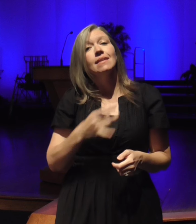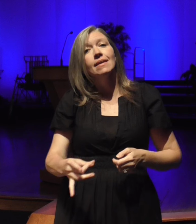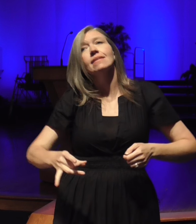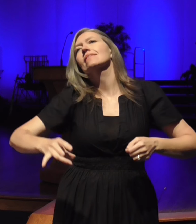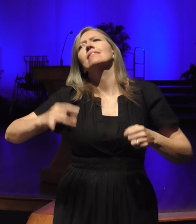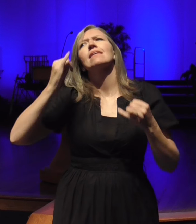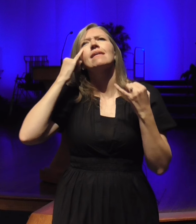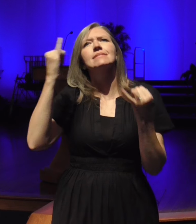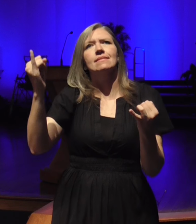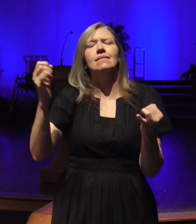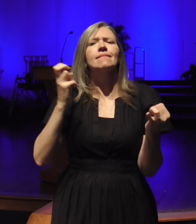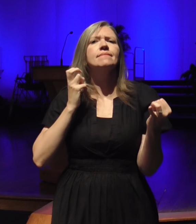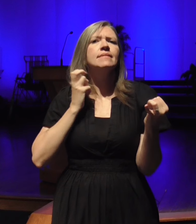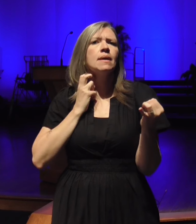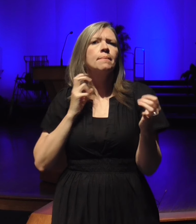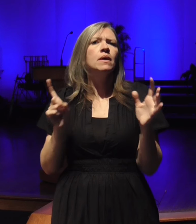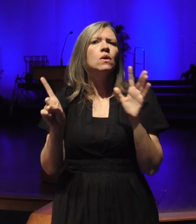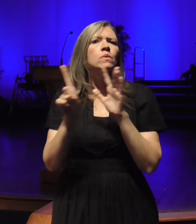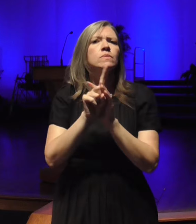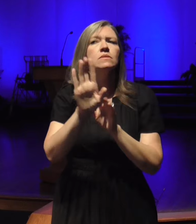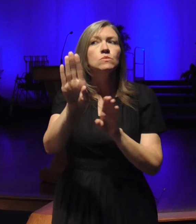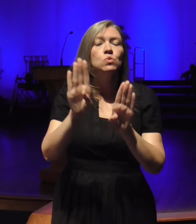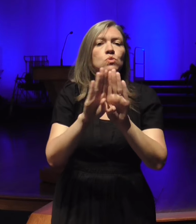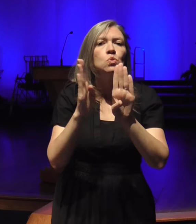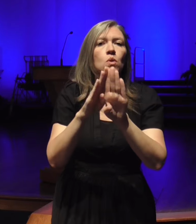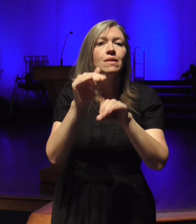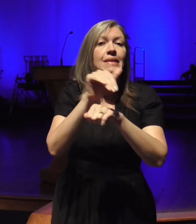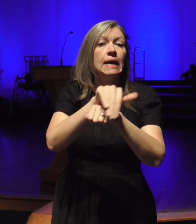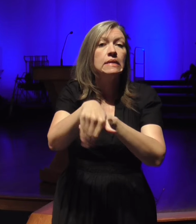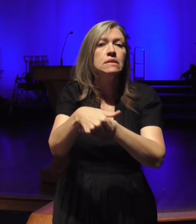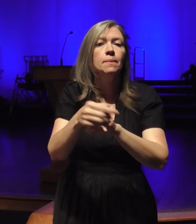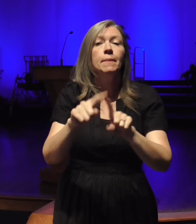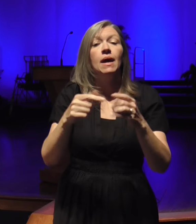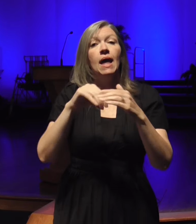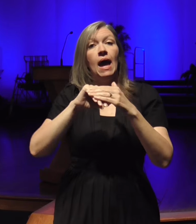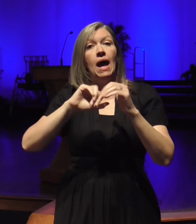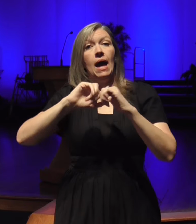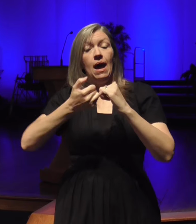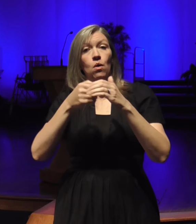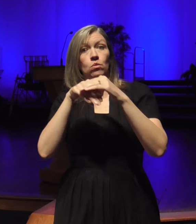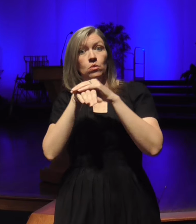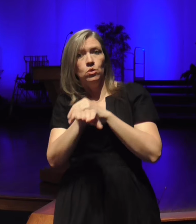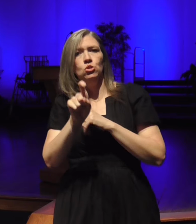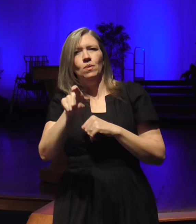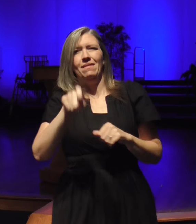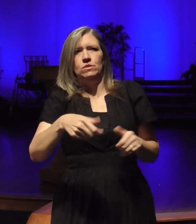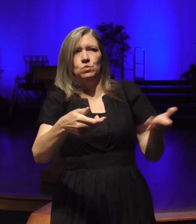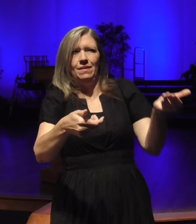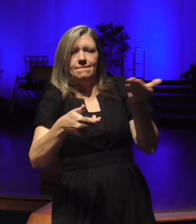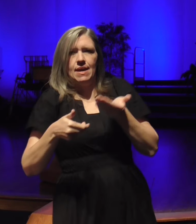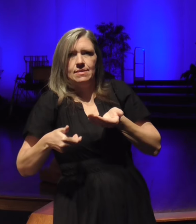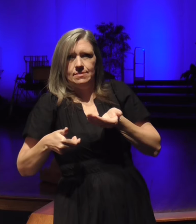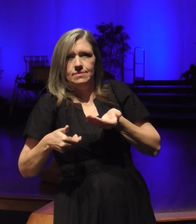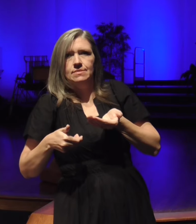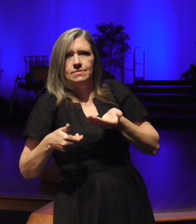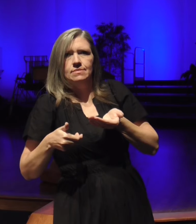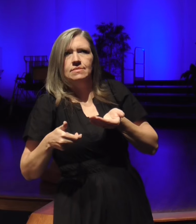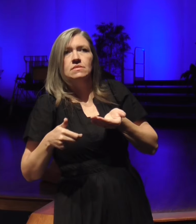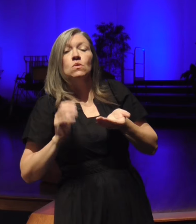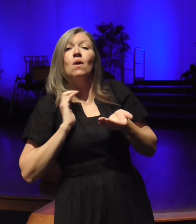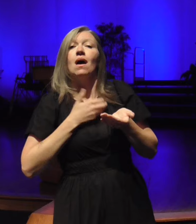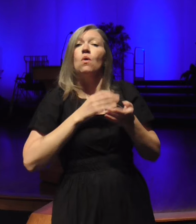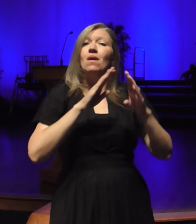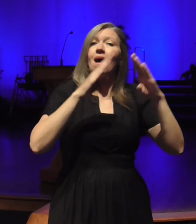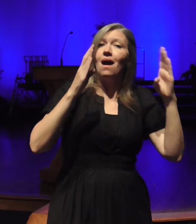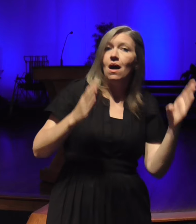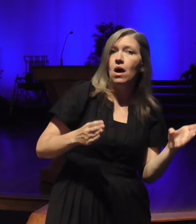true knowledge would disintegrate it. And in particular, I like this mythology of the vampire that they show up to your door at night, but in